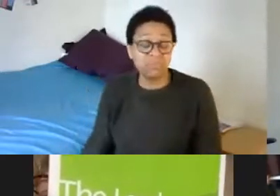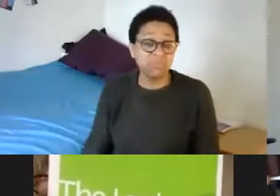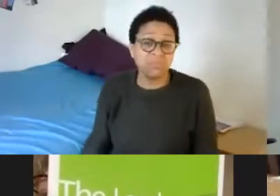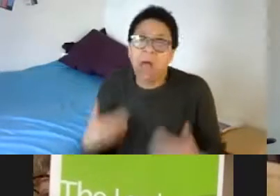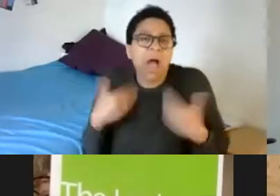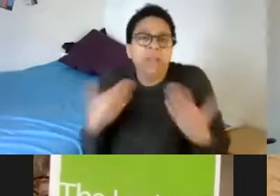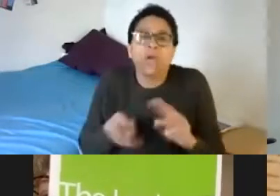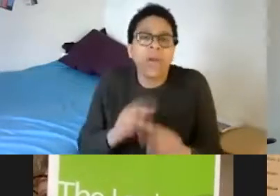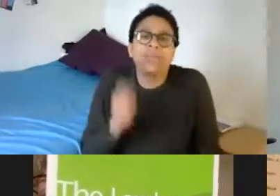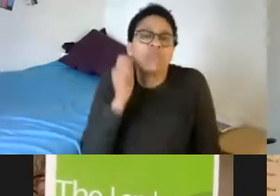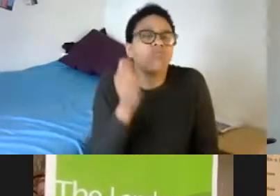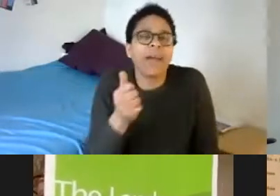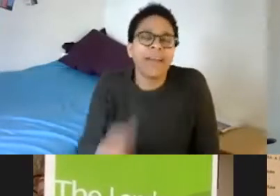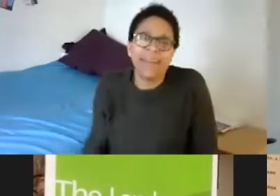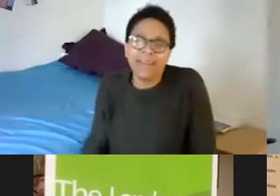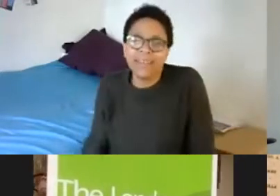rare yet, though.